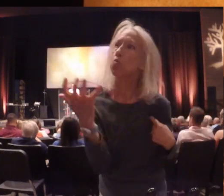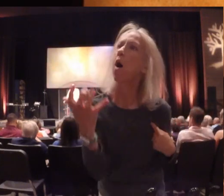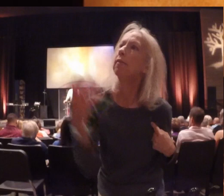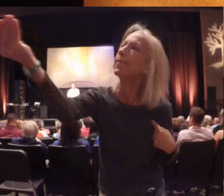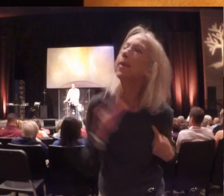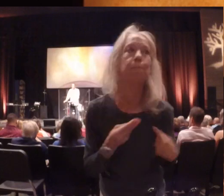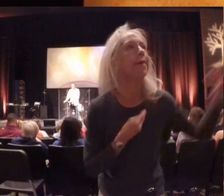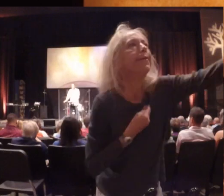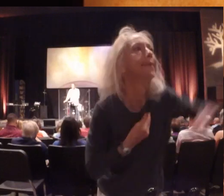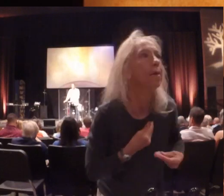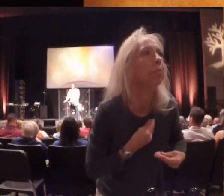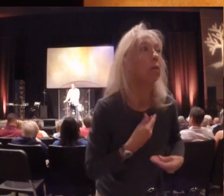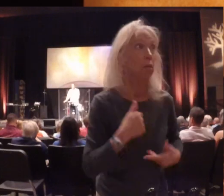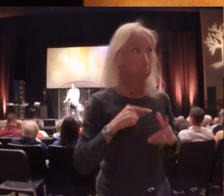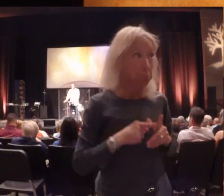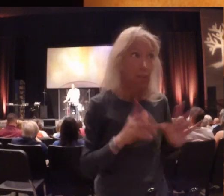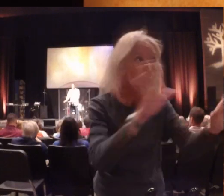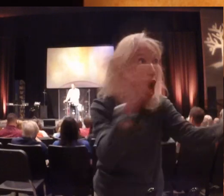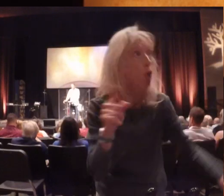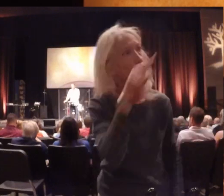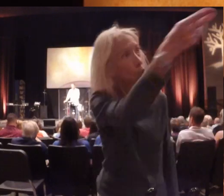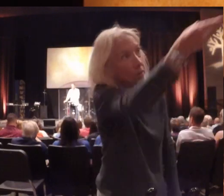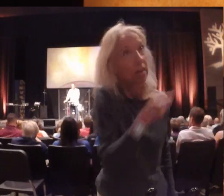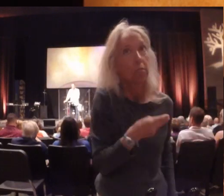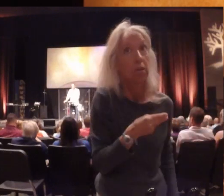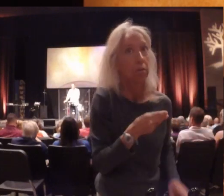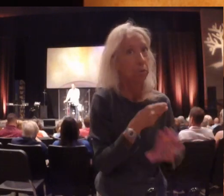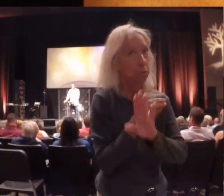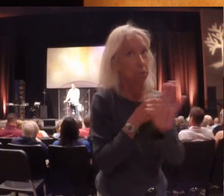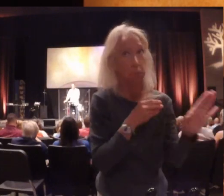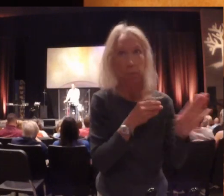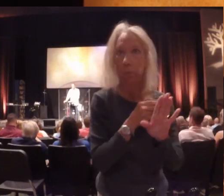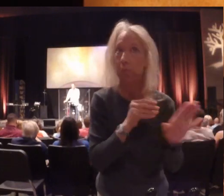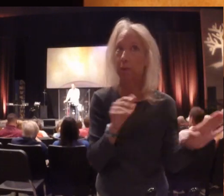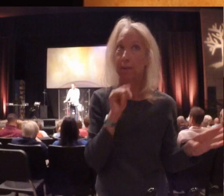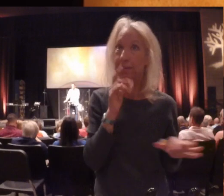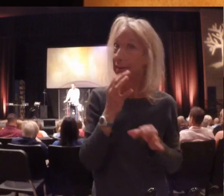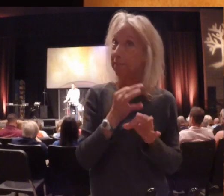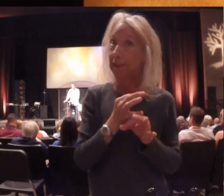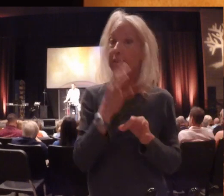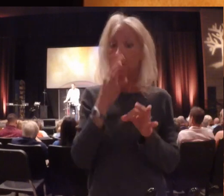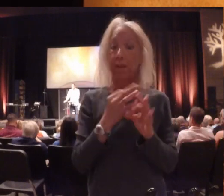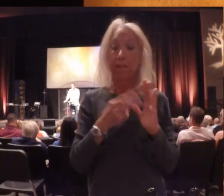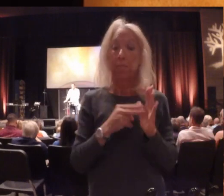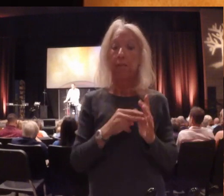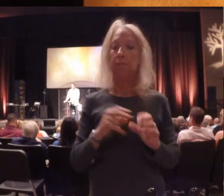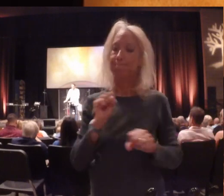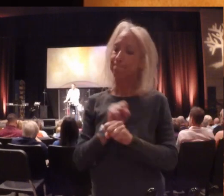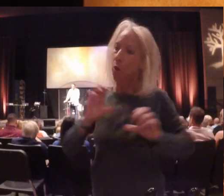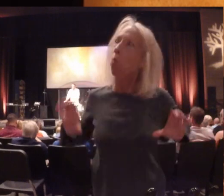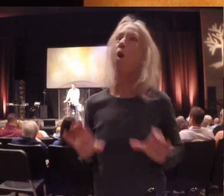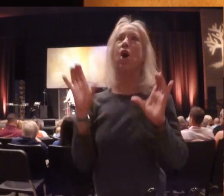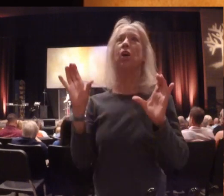want it all, and we want it now. We believe big, but we're not willing to start small, and a faith that works is a